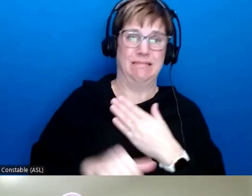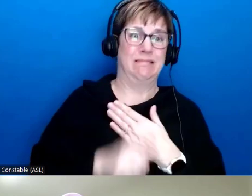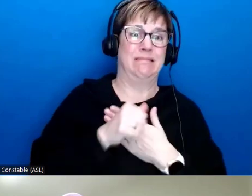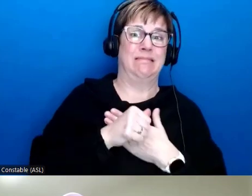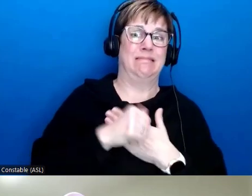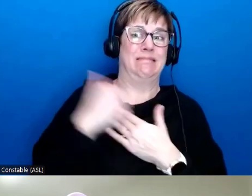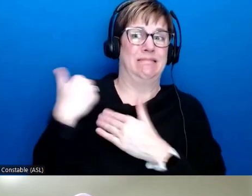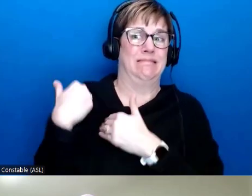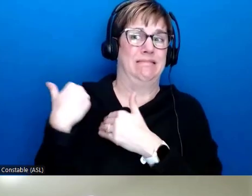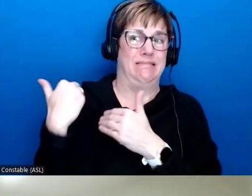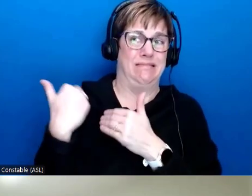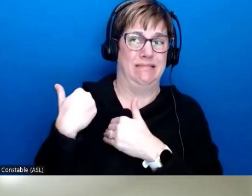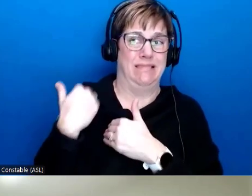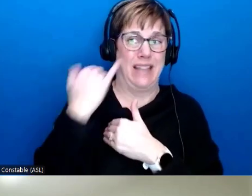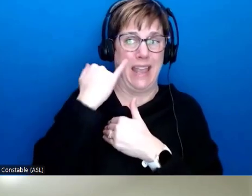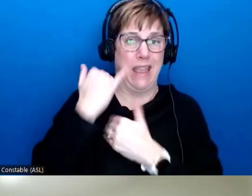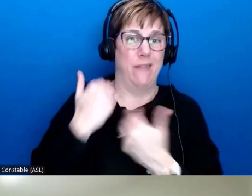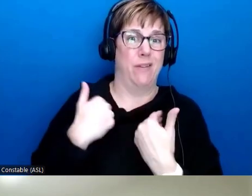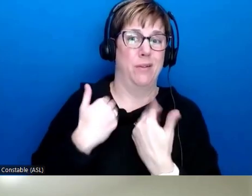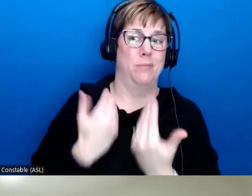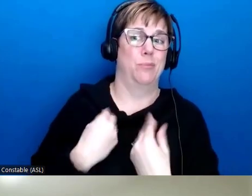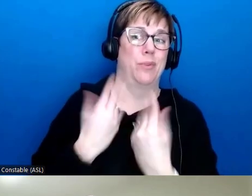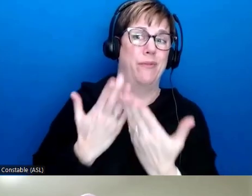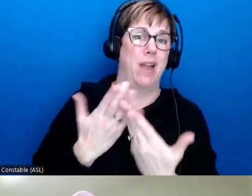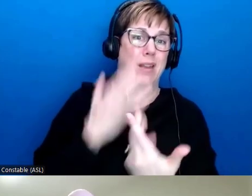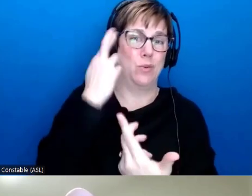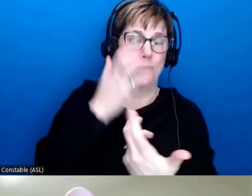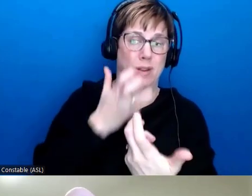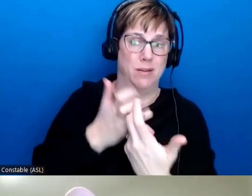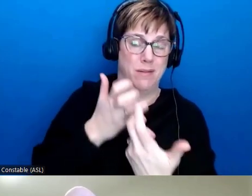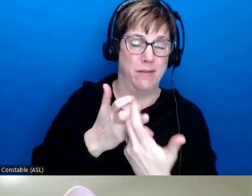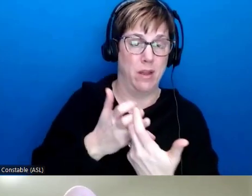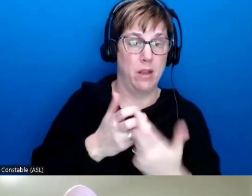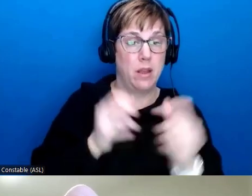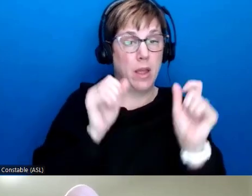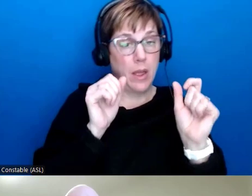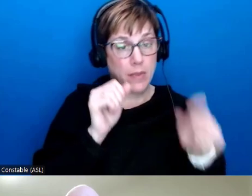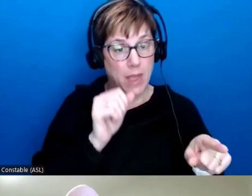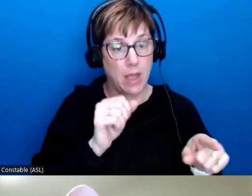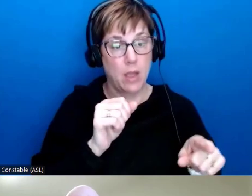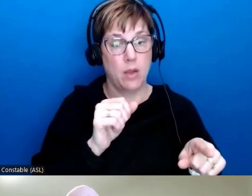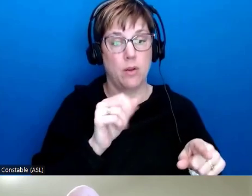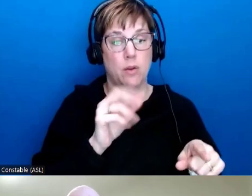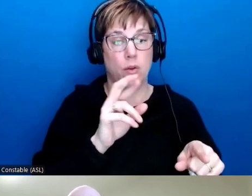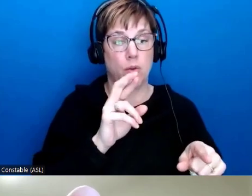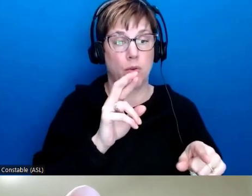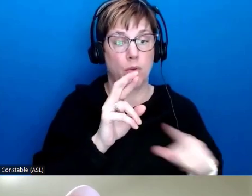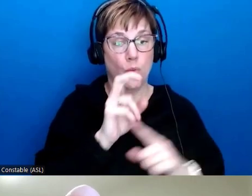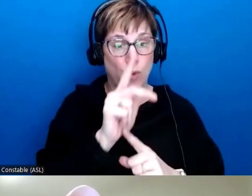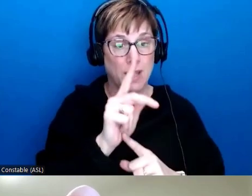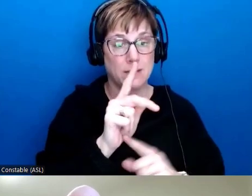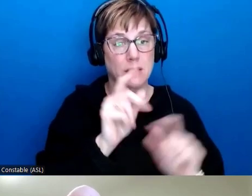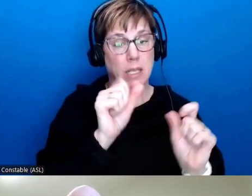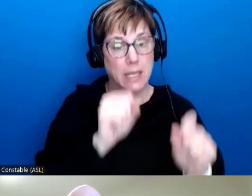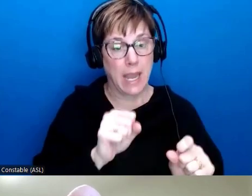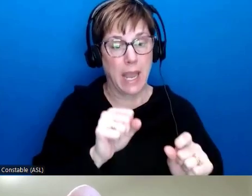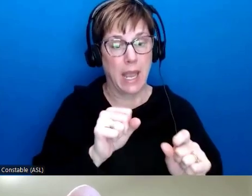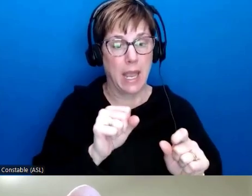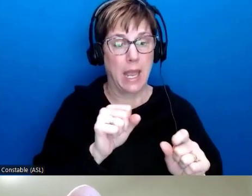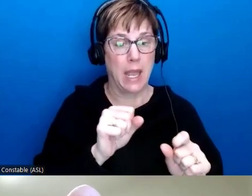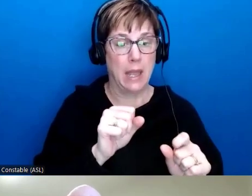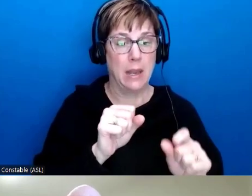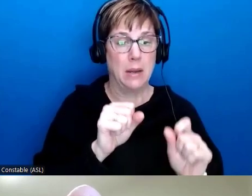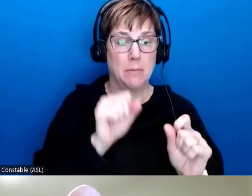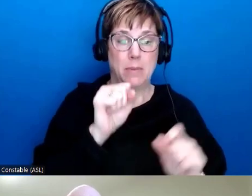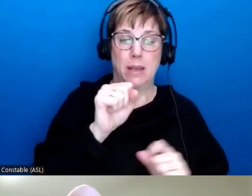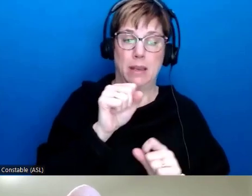those reasonable accommodations. And the risk can't be speculative. So there really needs to be proof of safety risk if the employer is